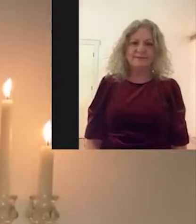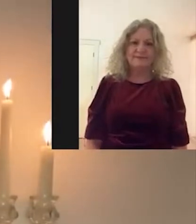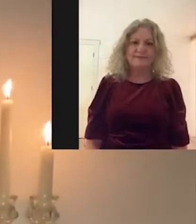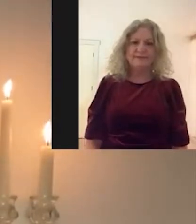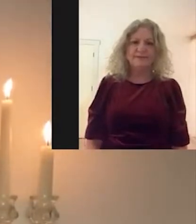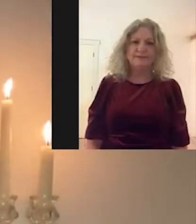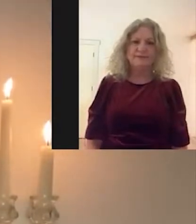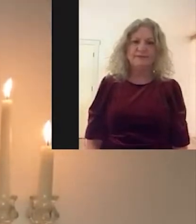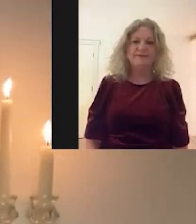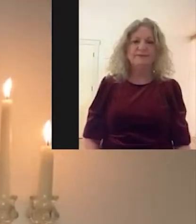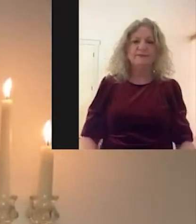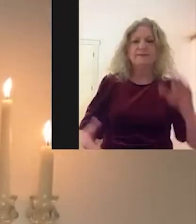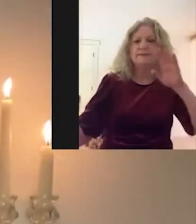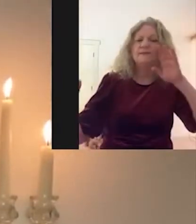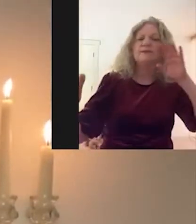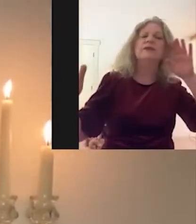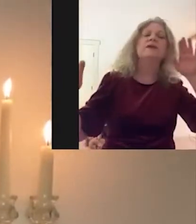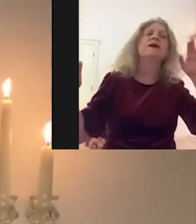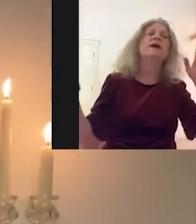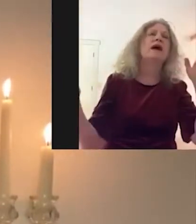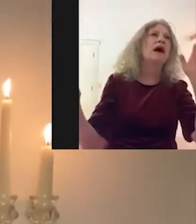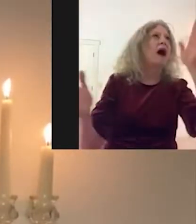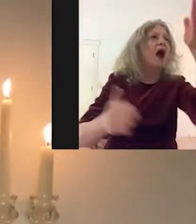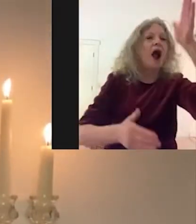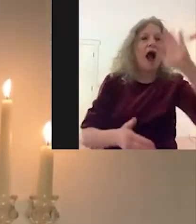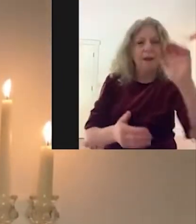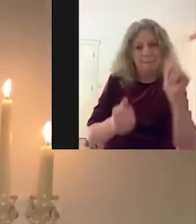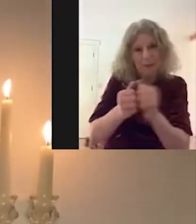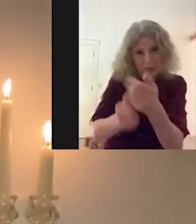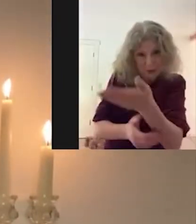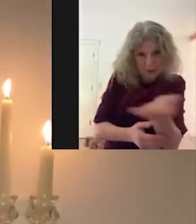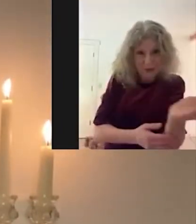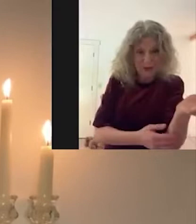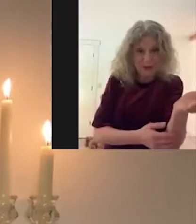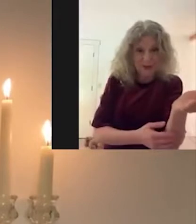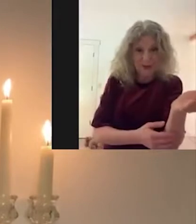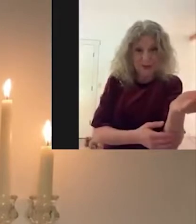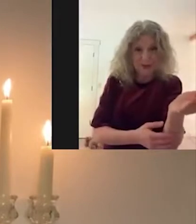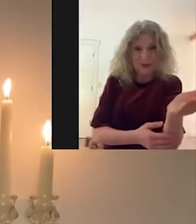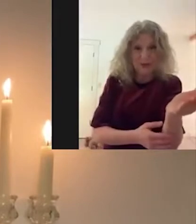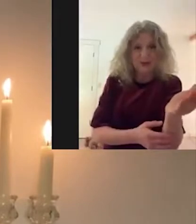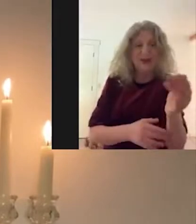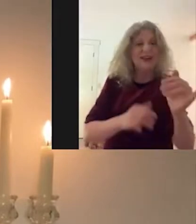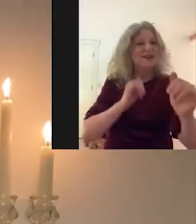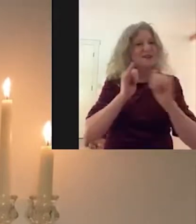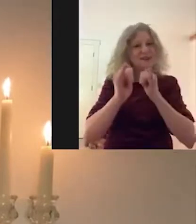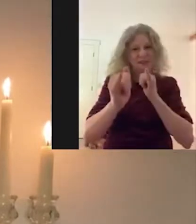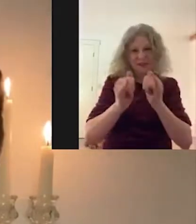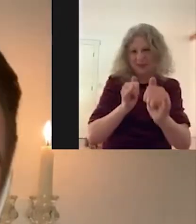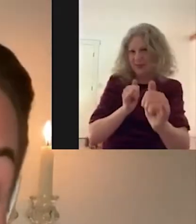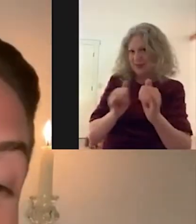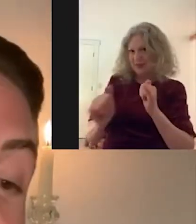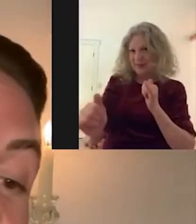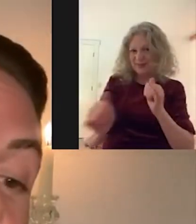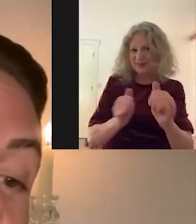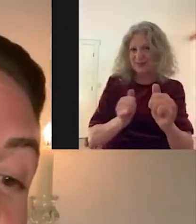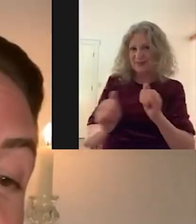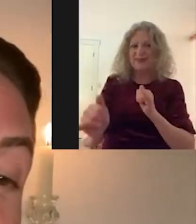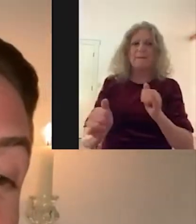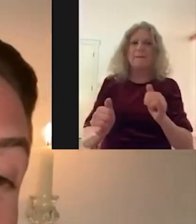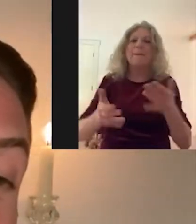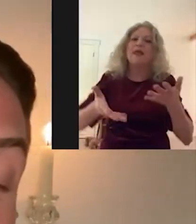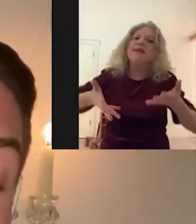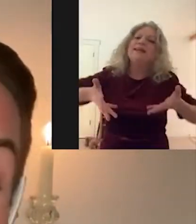May God be with you all, and also with you. Let us sing